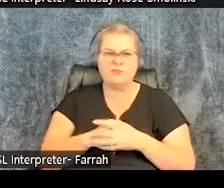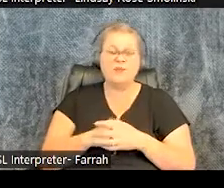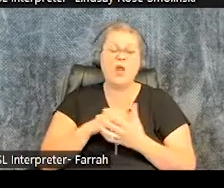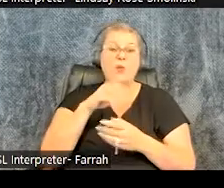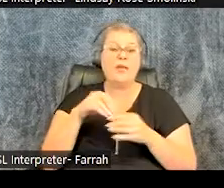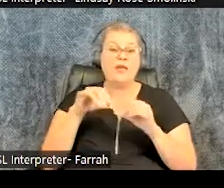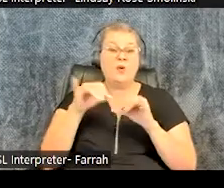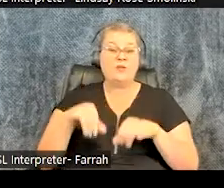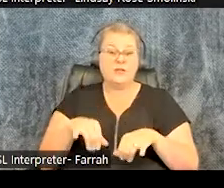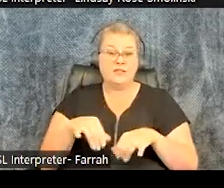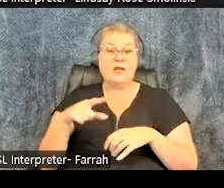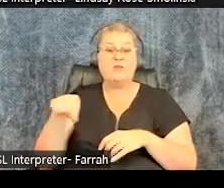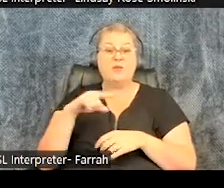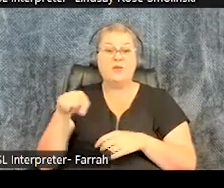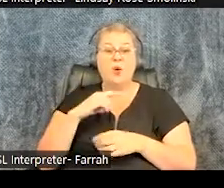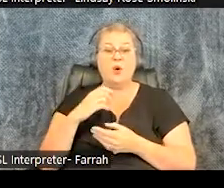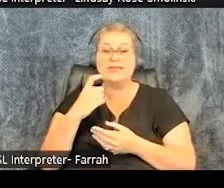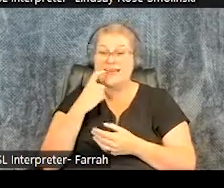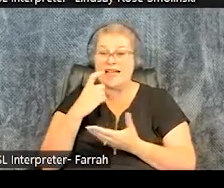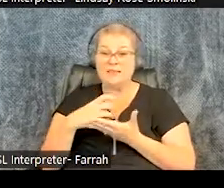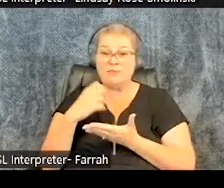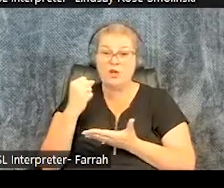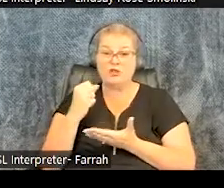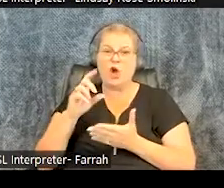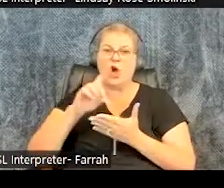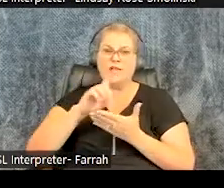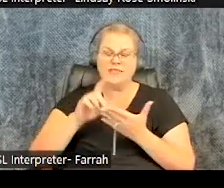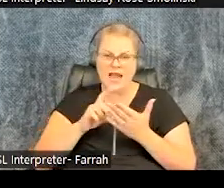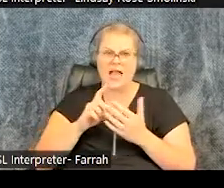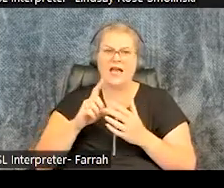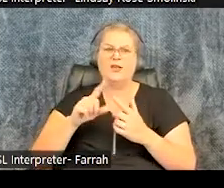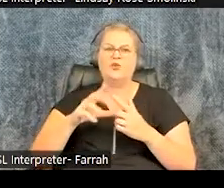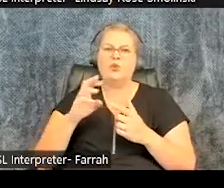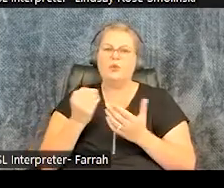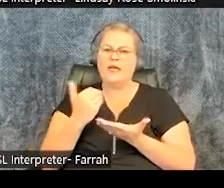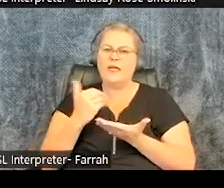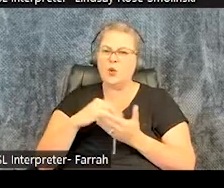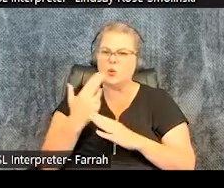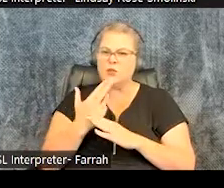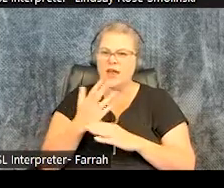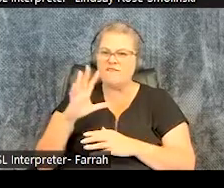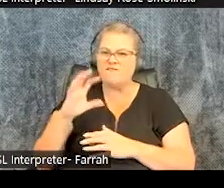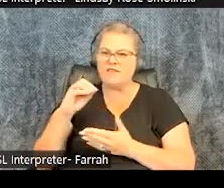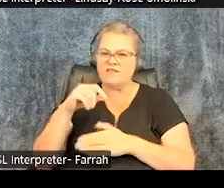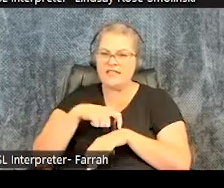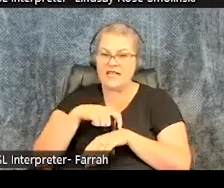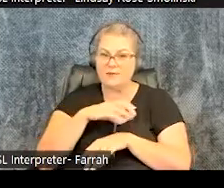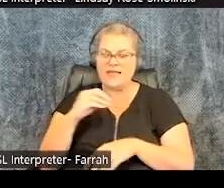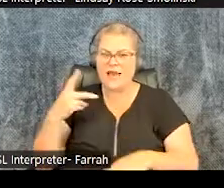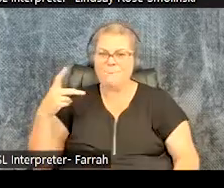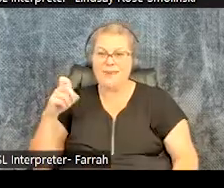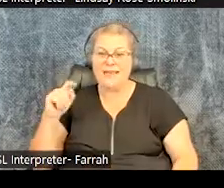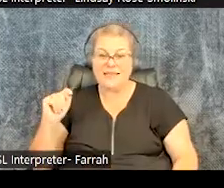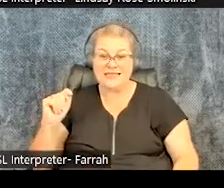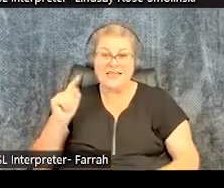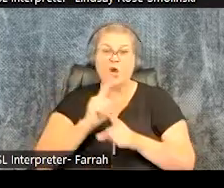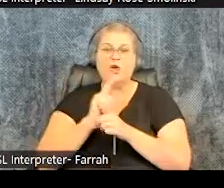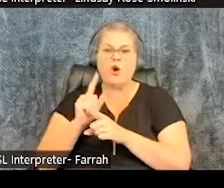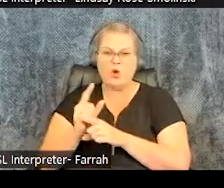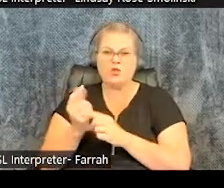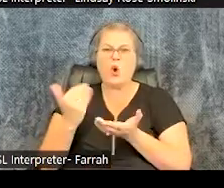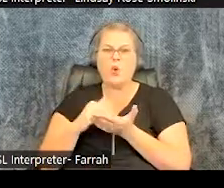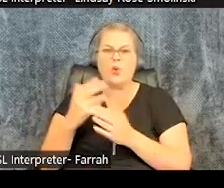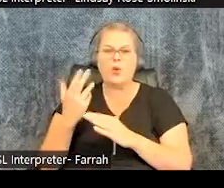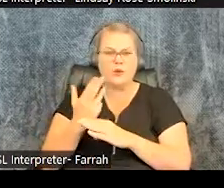bottles are designed to be reused about 50 times. And then PET is also a reusable bottle, and